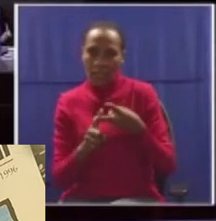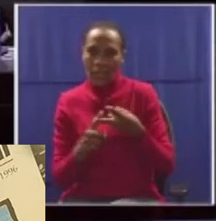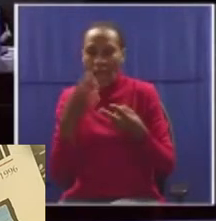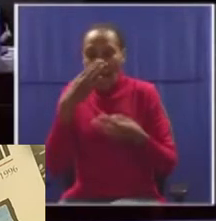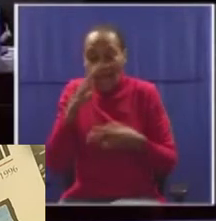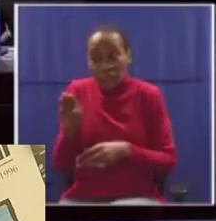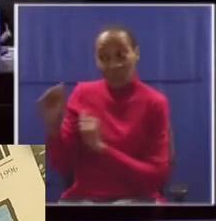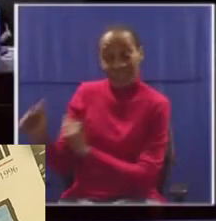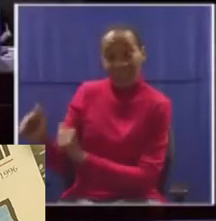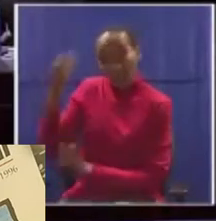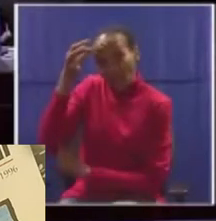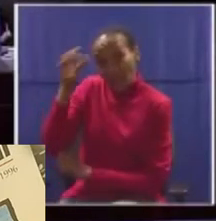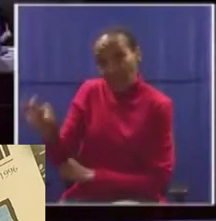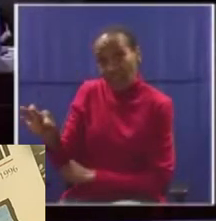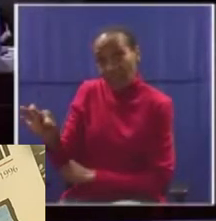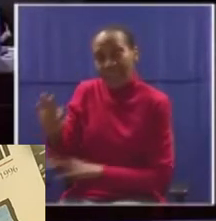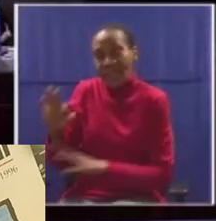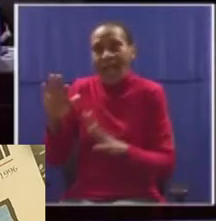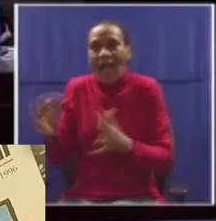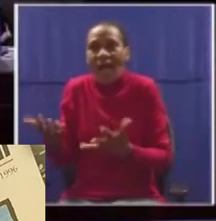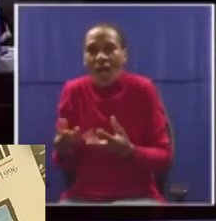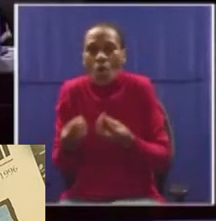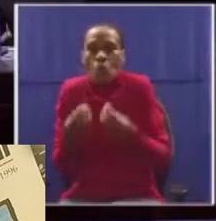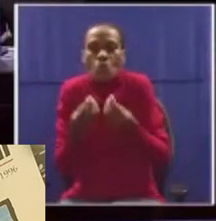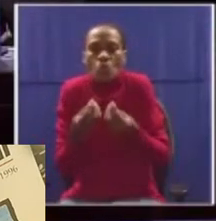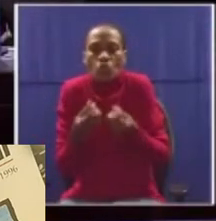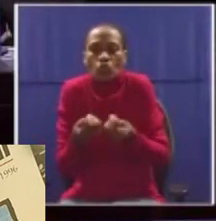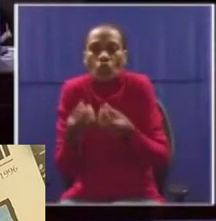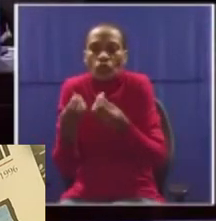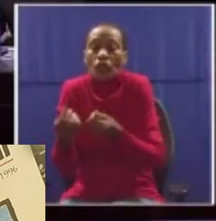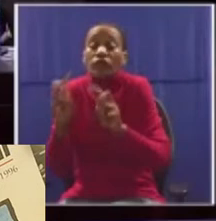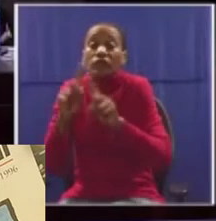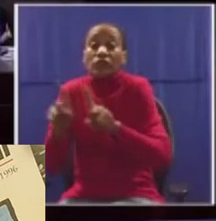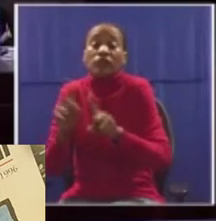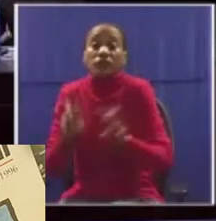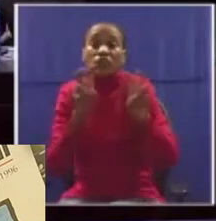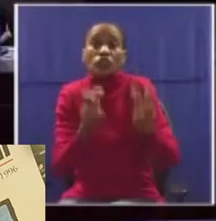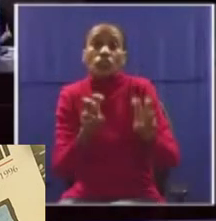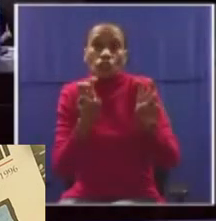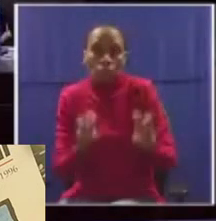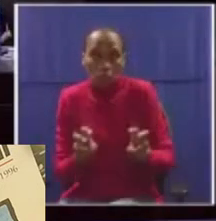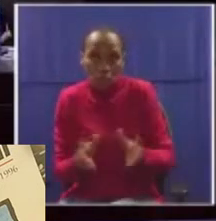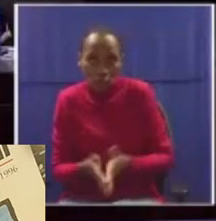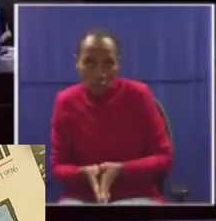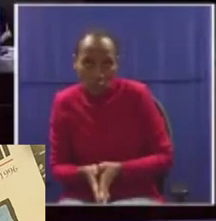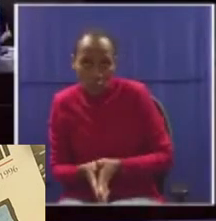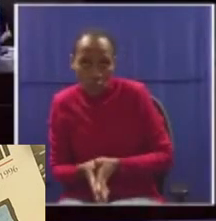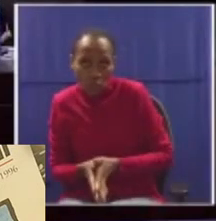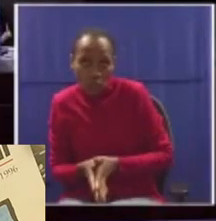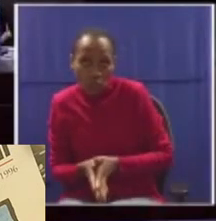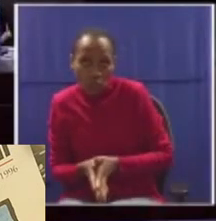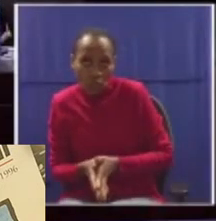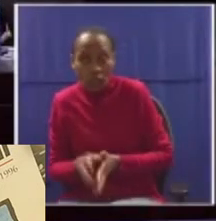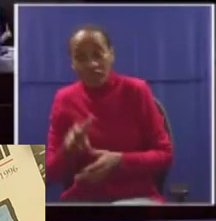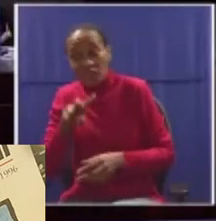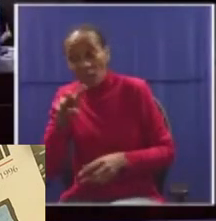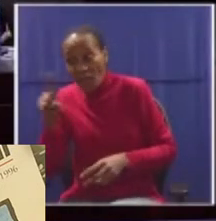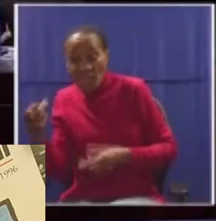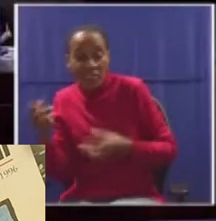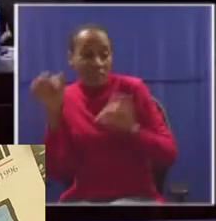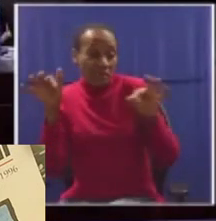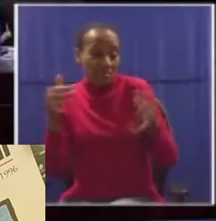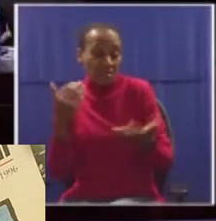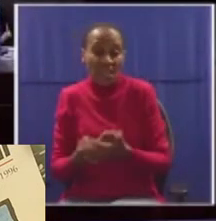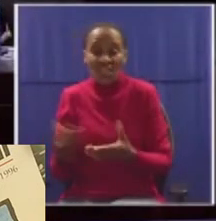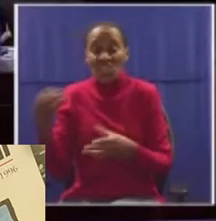to the underlying issues and and I'll leave it for other play for others to play politics